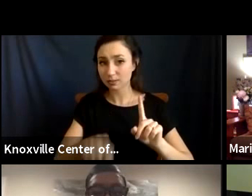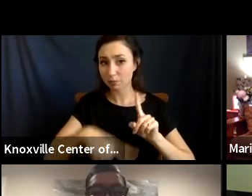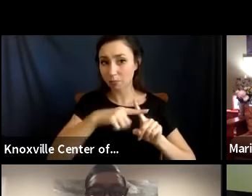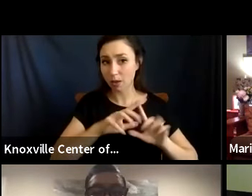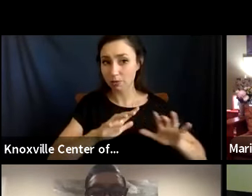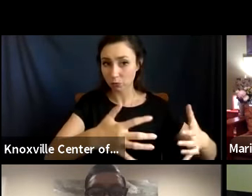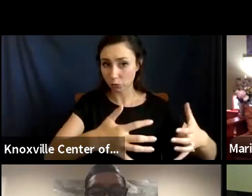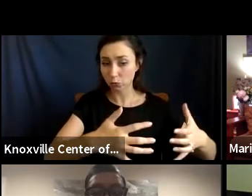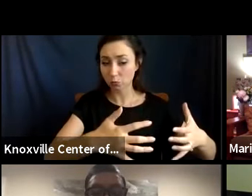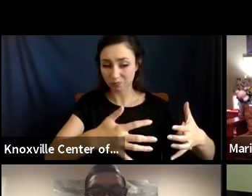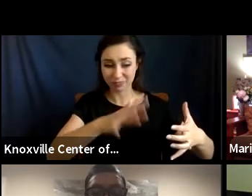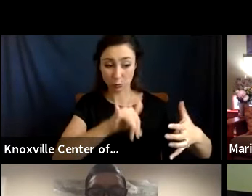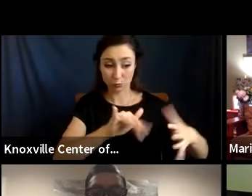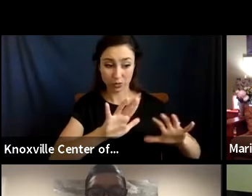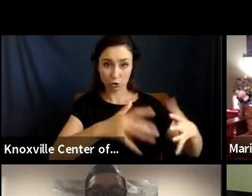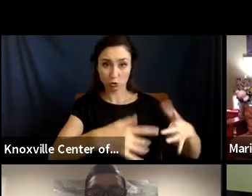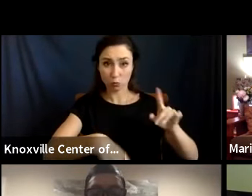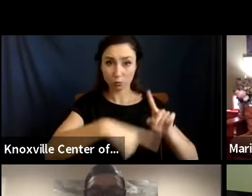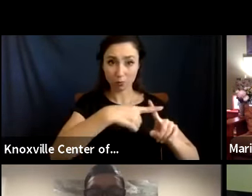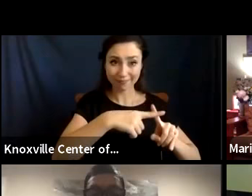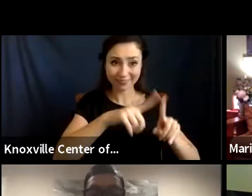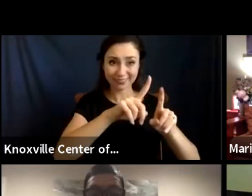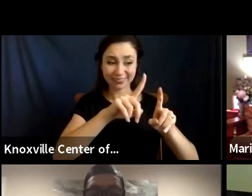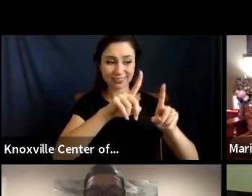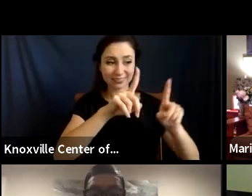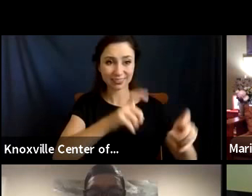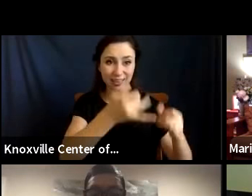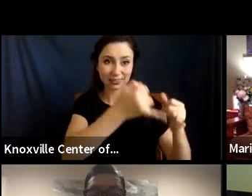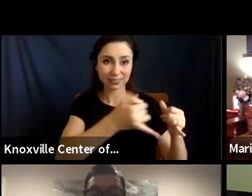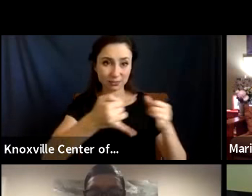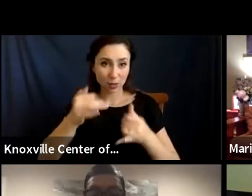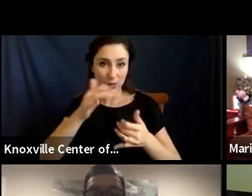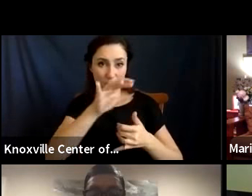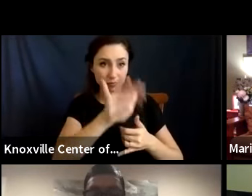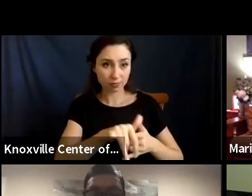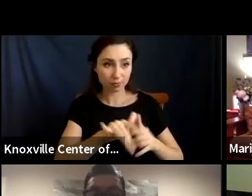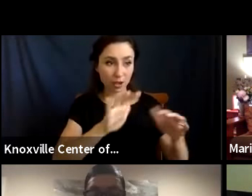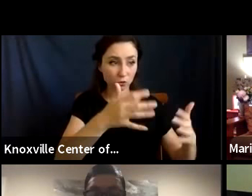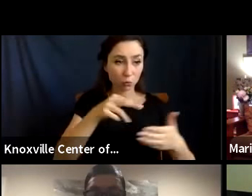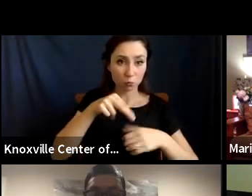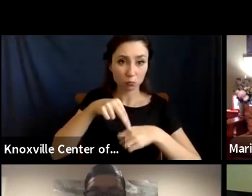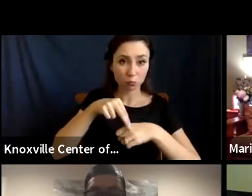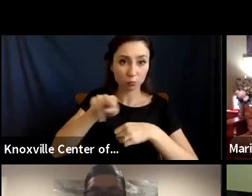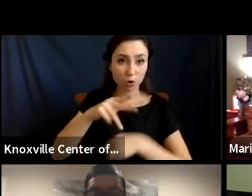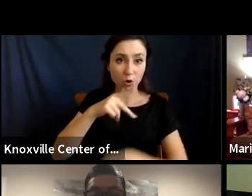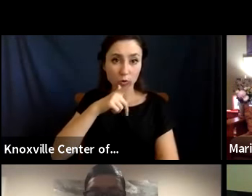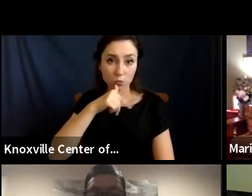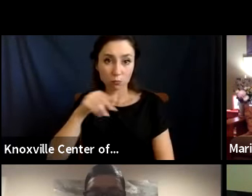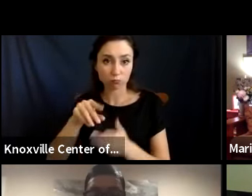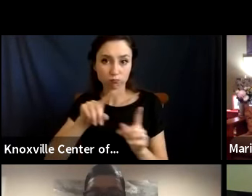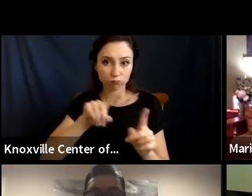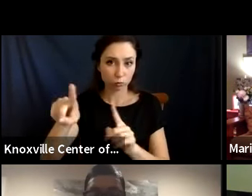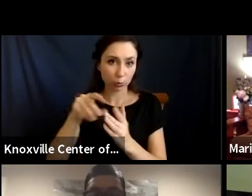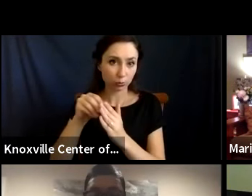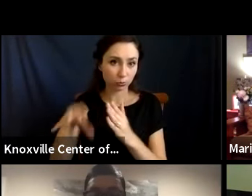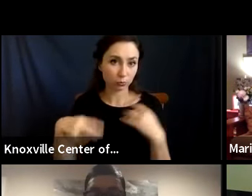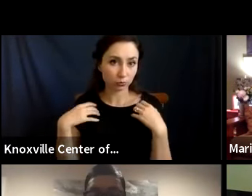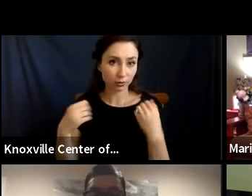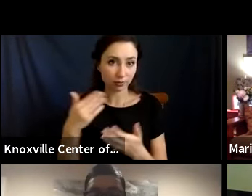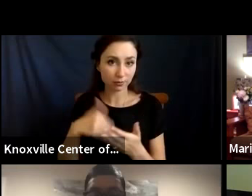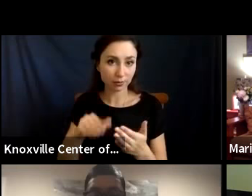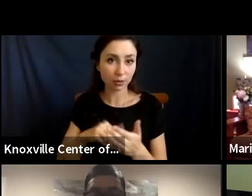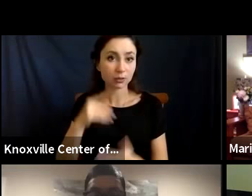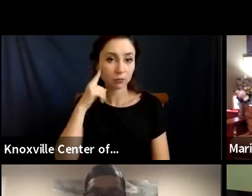pool, determining who is most likely to be positive, and then referring those individuals to the Student Health Center for nasal